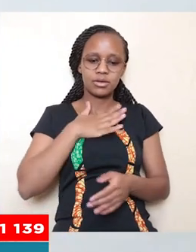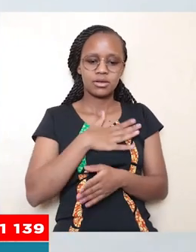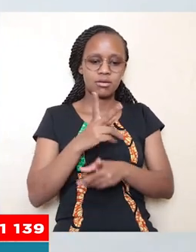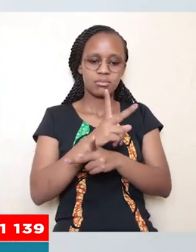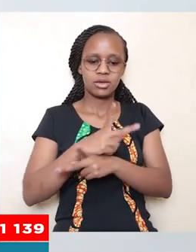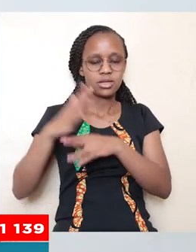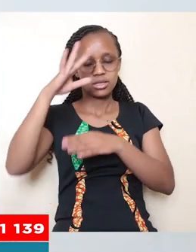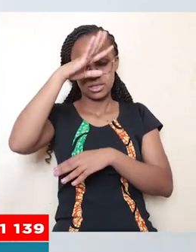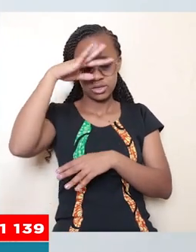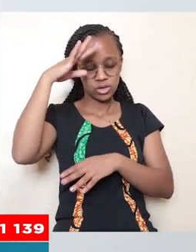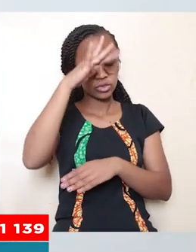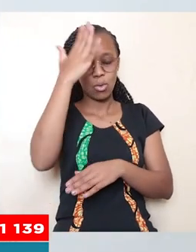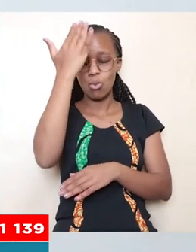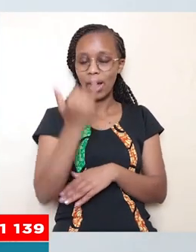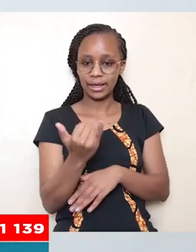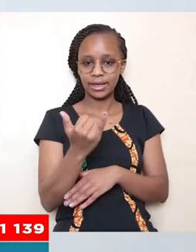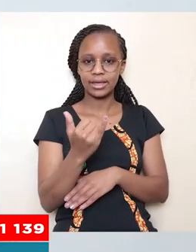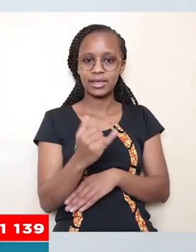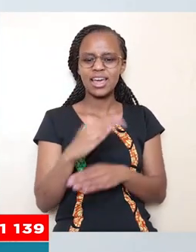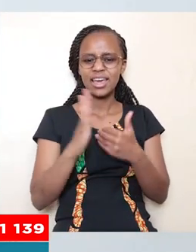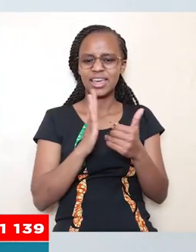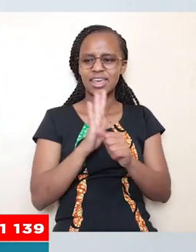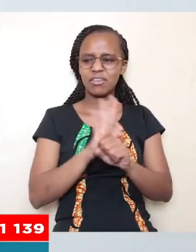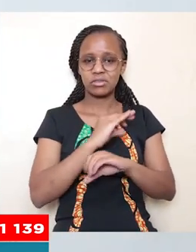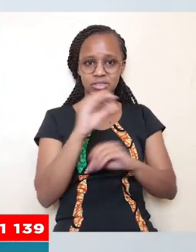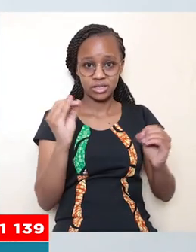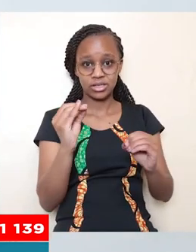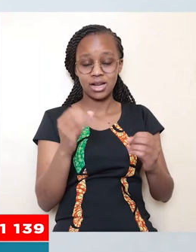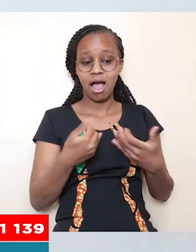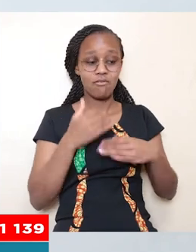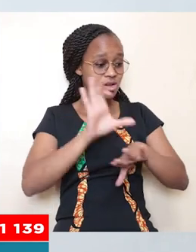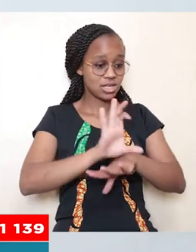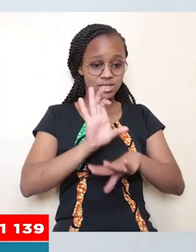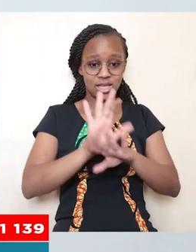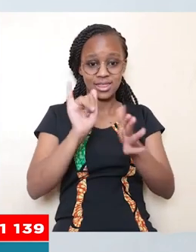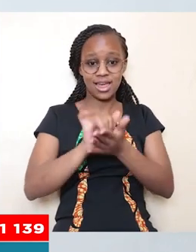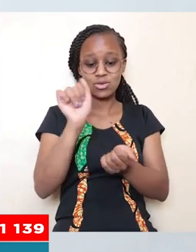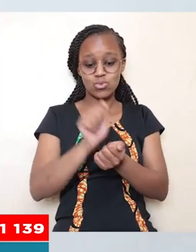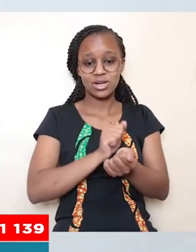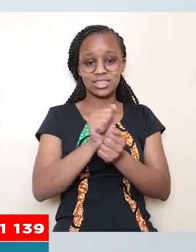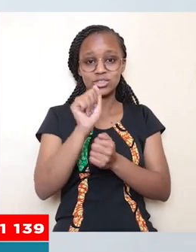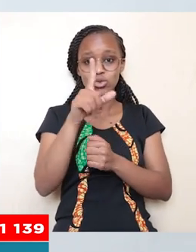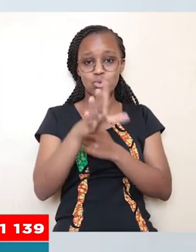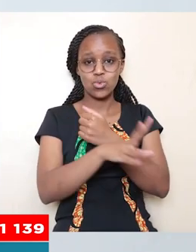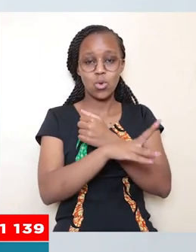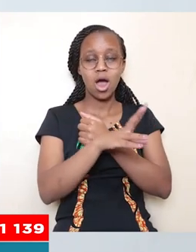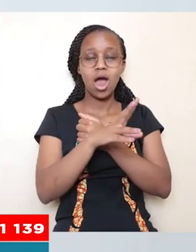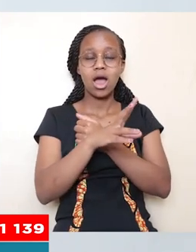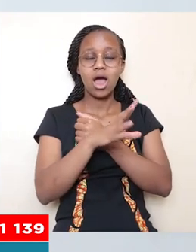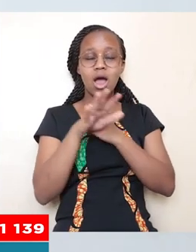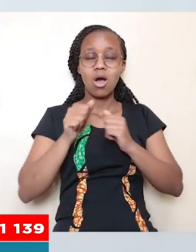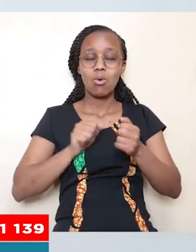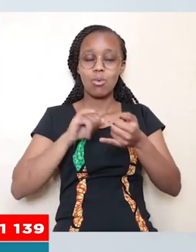protect her theologically. Because if you are not careful, kuna makaniza yatakunyanganya bibi. Not